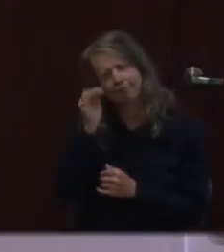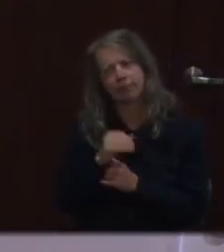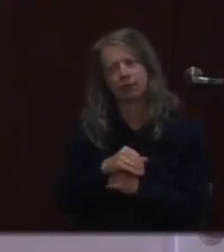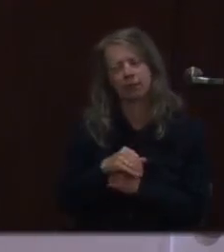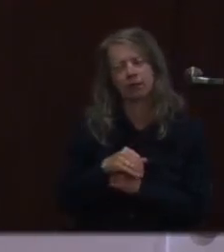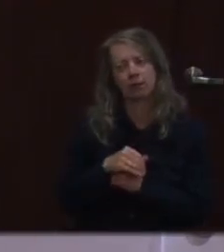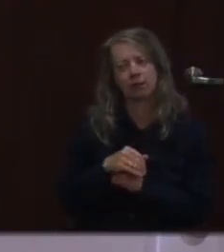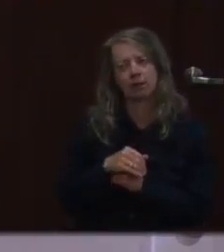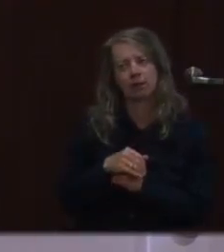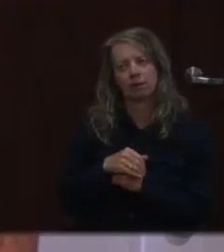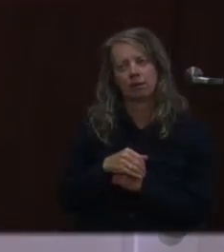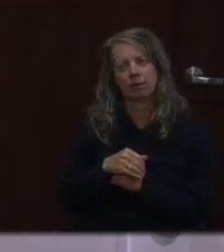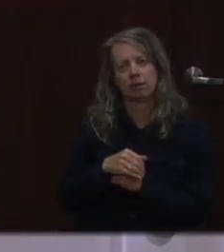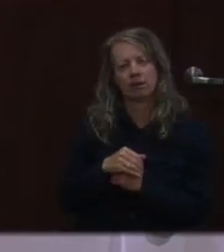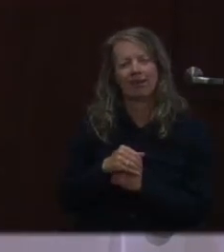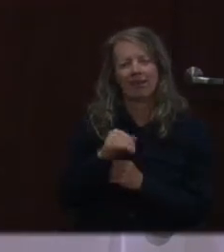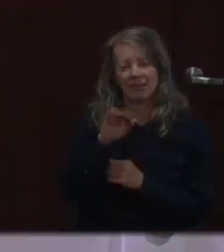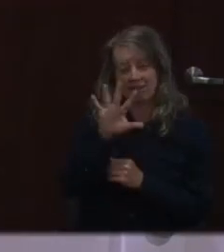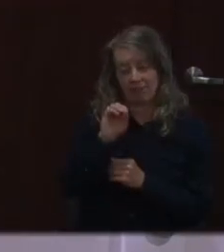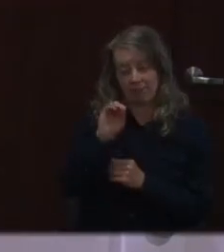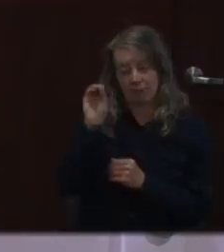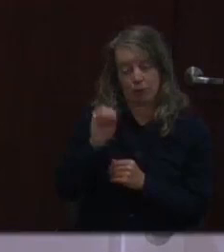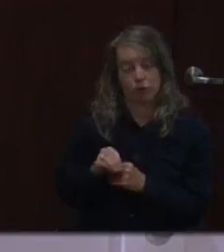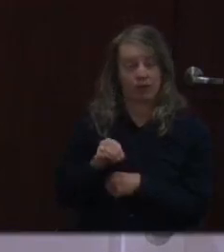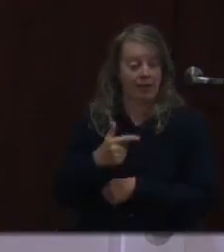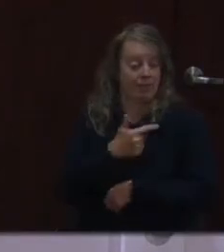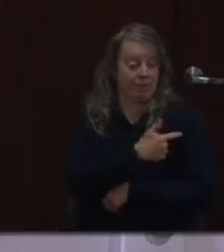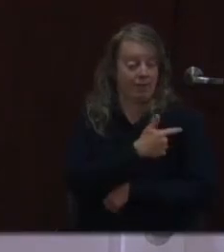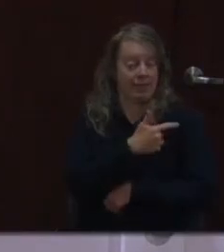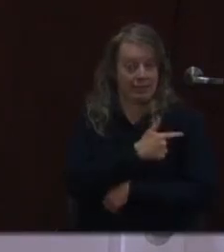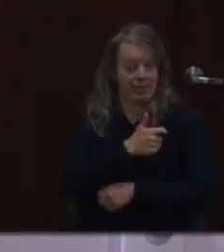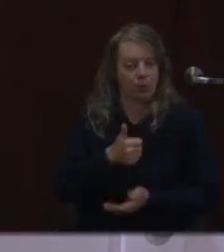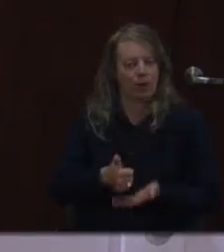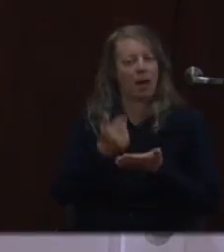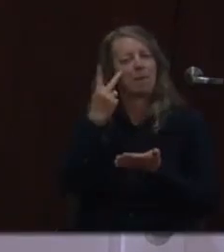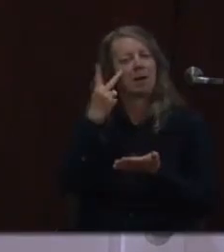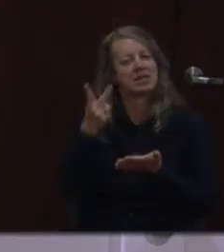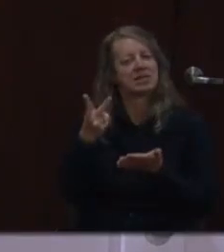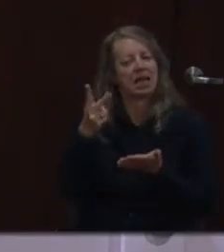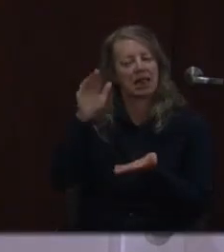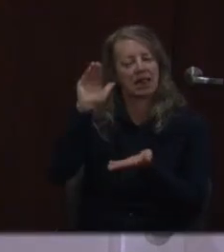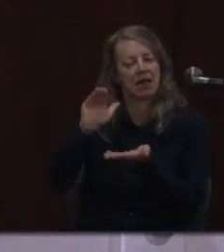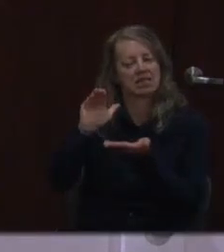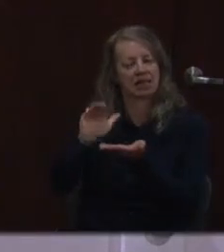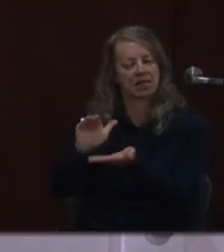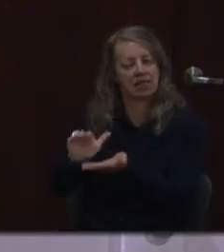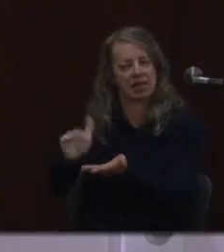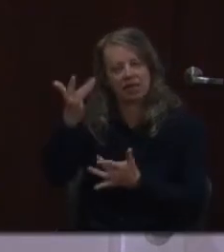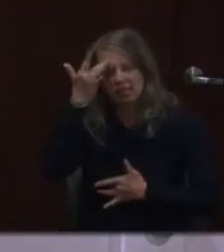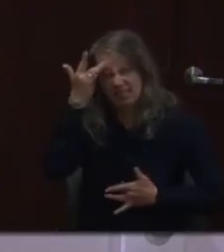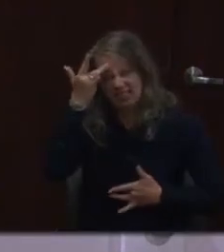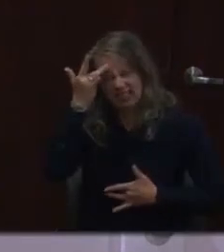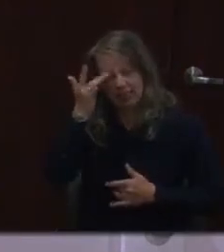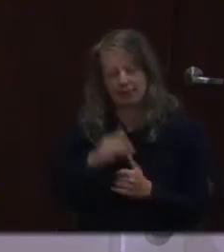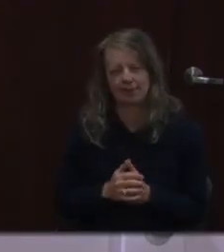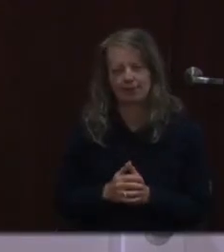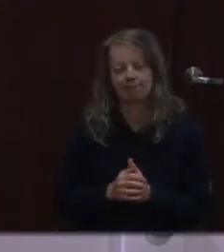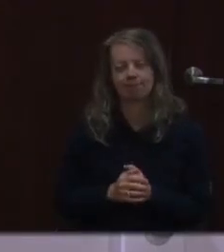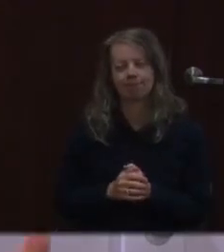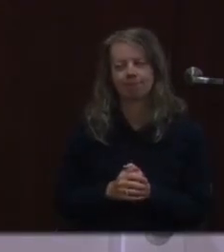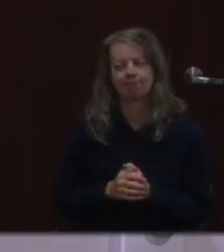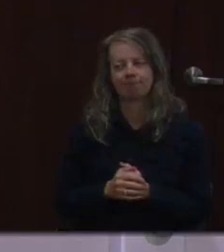that to create a downward pressure on caseloads and be a counterweight, I think was the phrase he used. And I'm not asking you